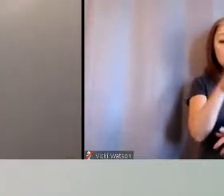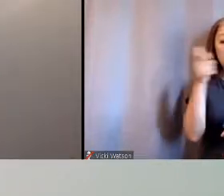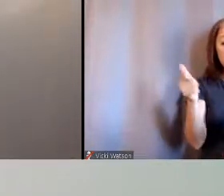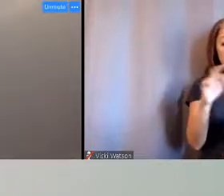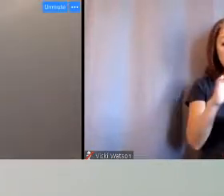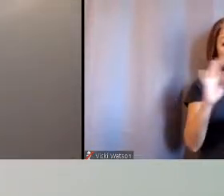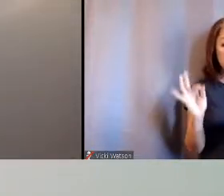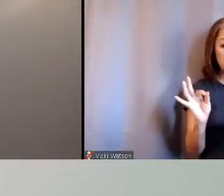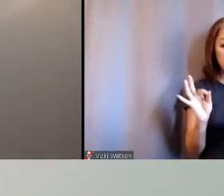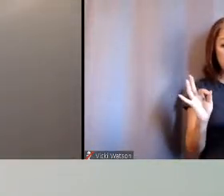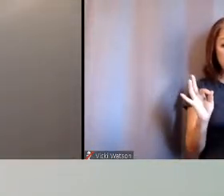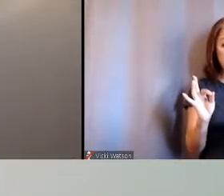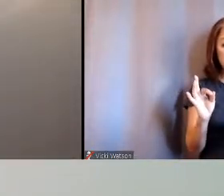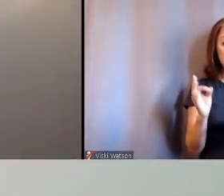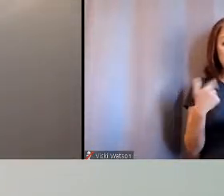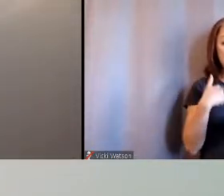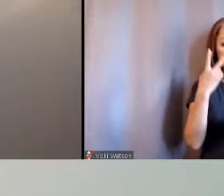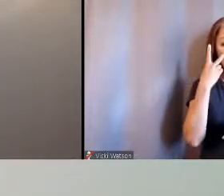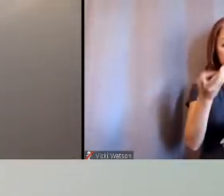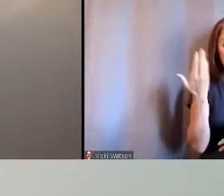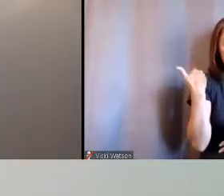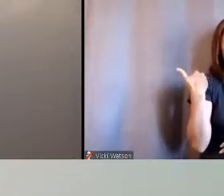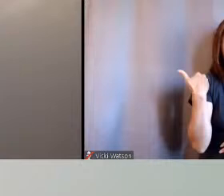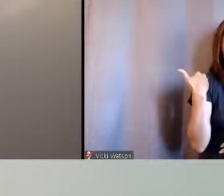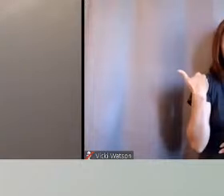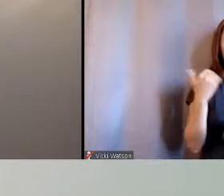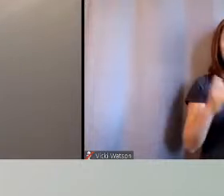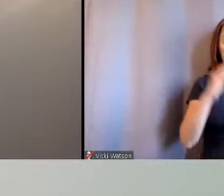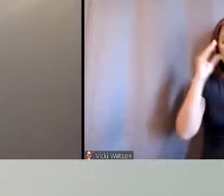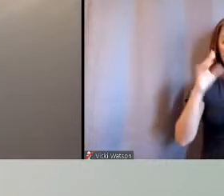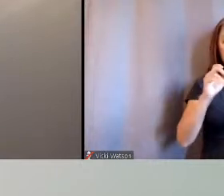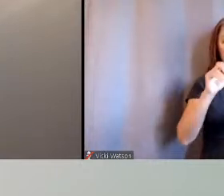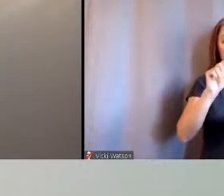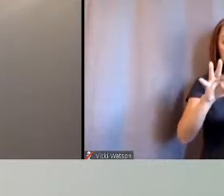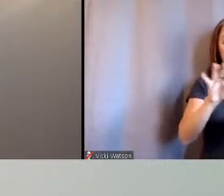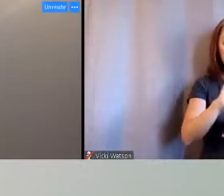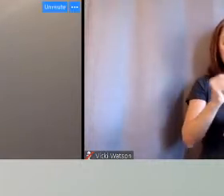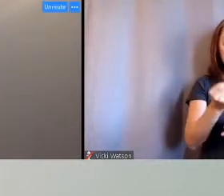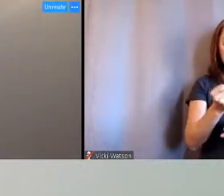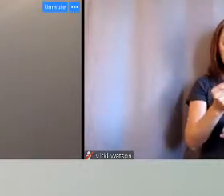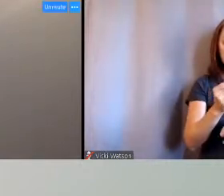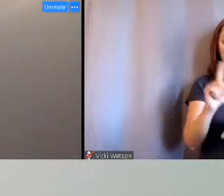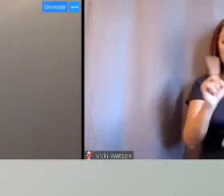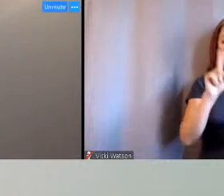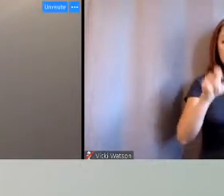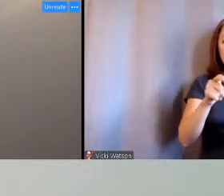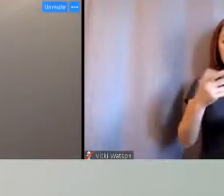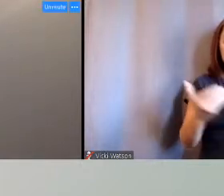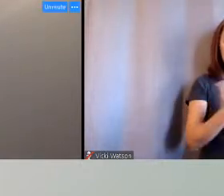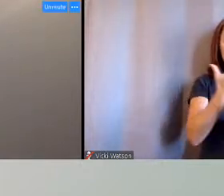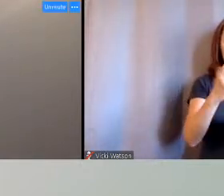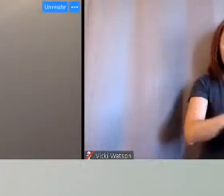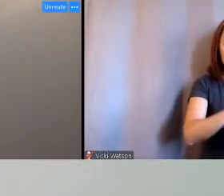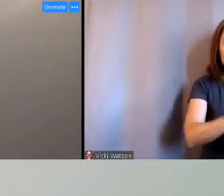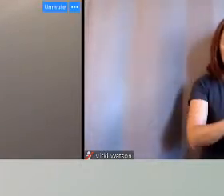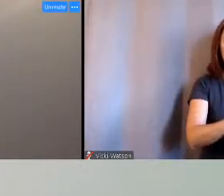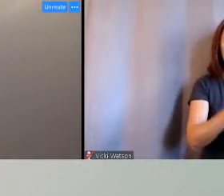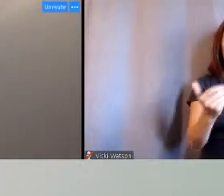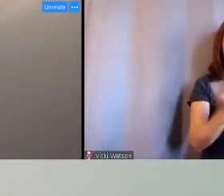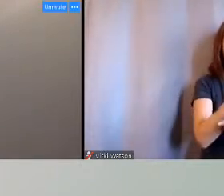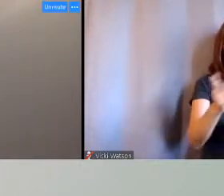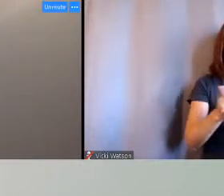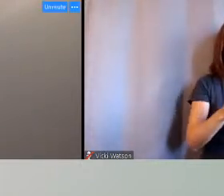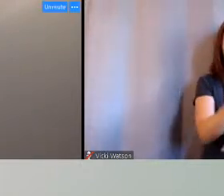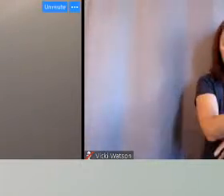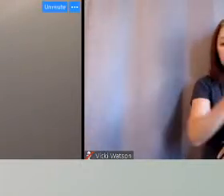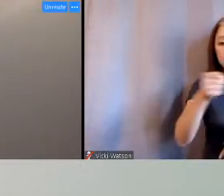is, and I have seen this happen with teachers, if it is a situation where they need a new line assignment or they need a real radical change in what they